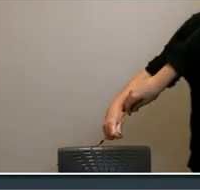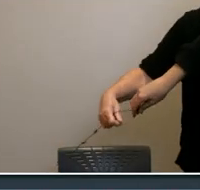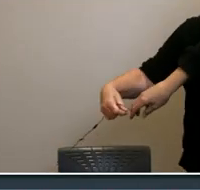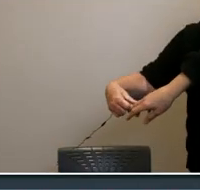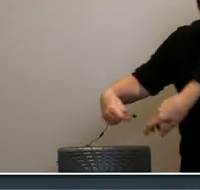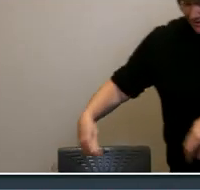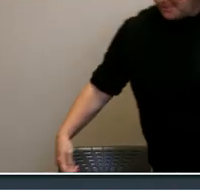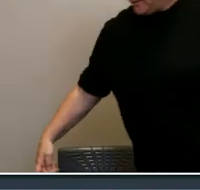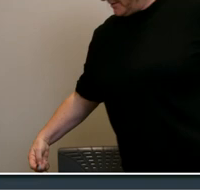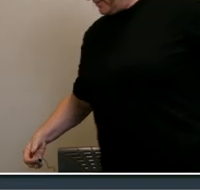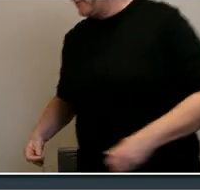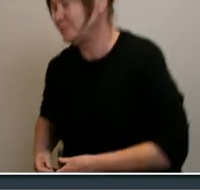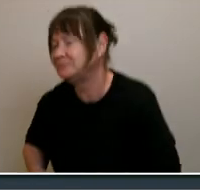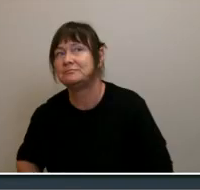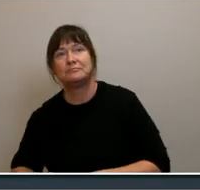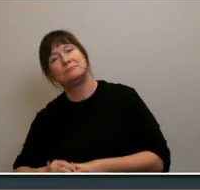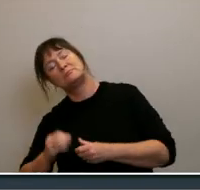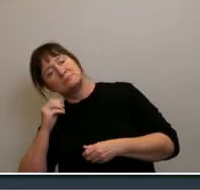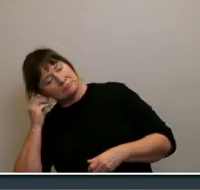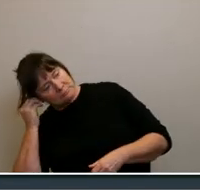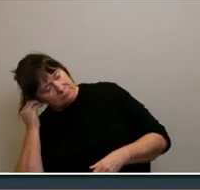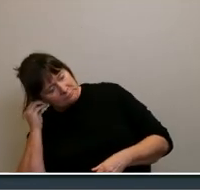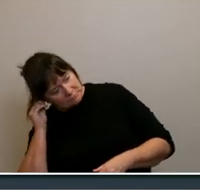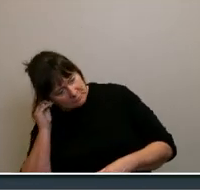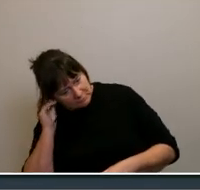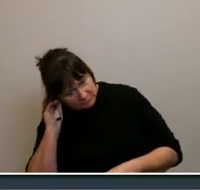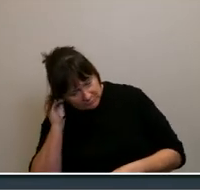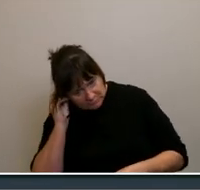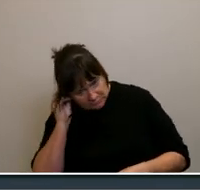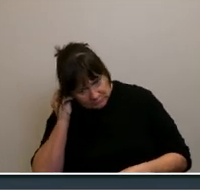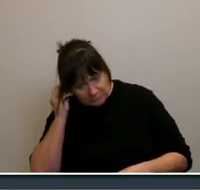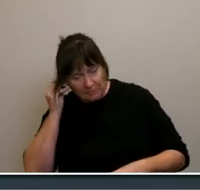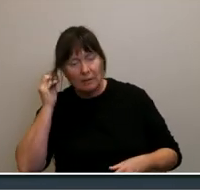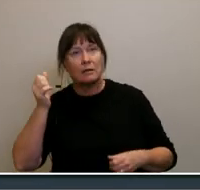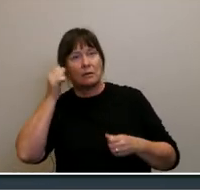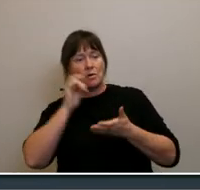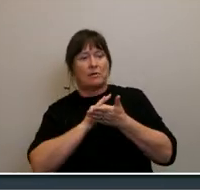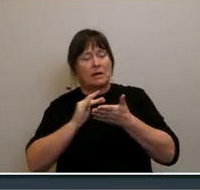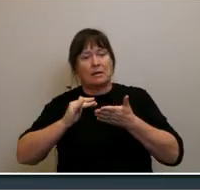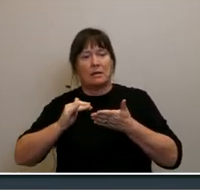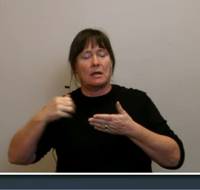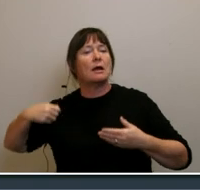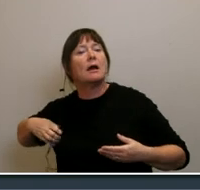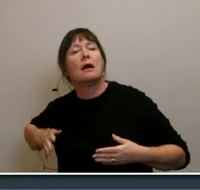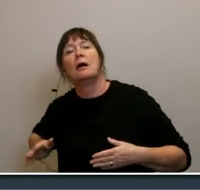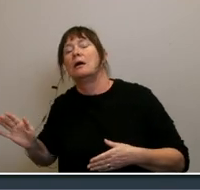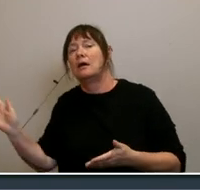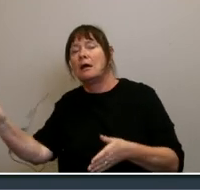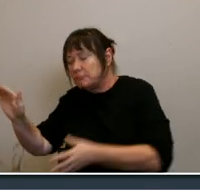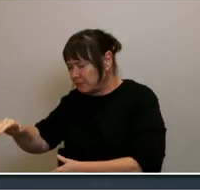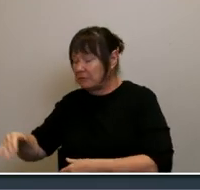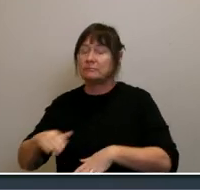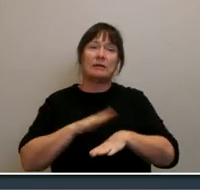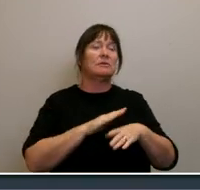Just moving through them, as I know I'm running out of time, there are a number of areas, key focus areas in the long-term